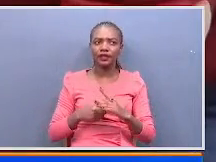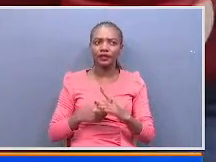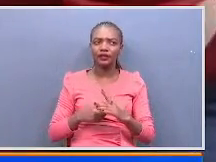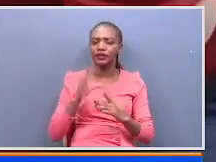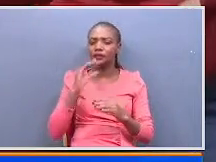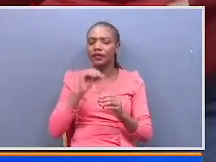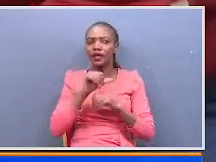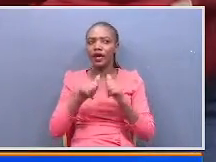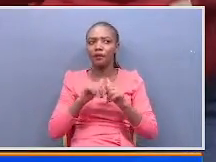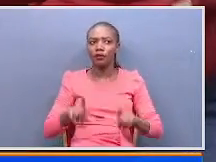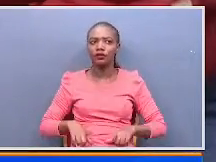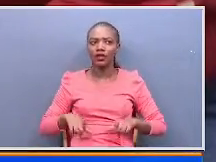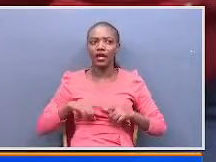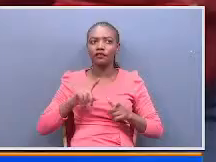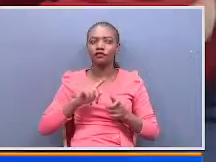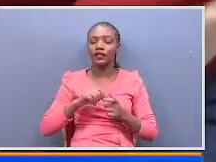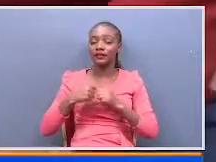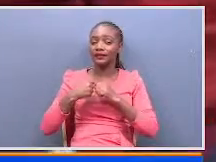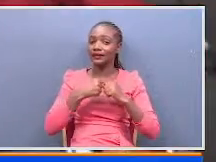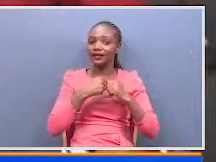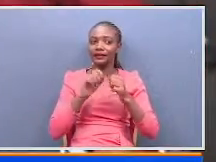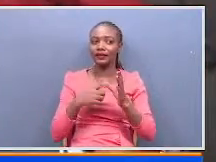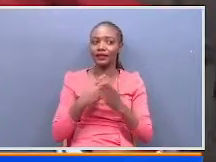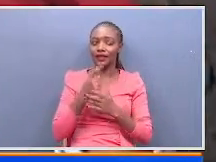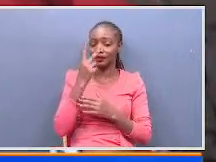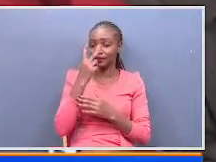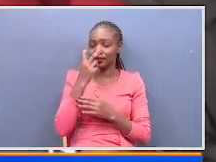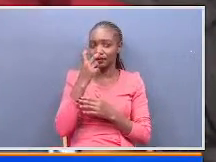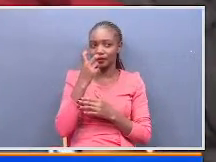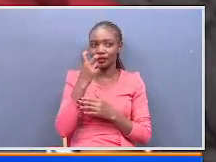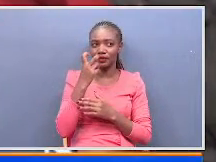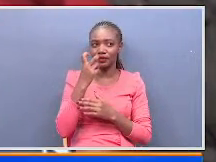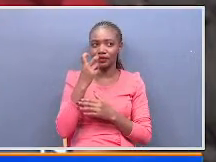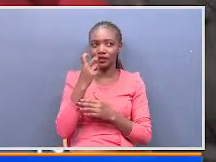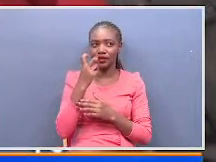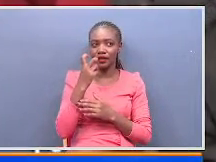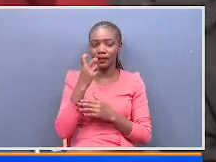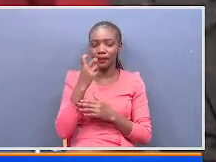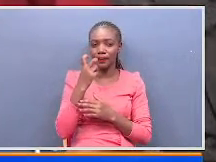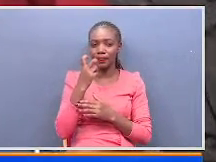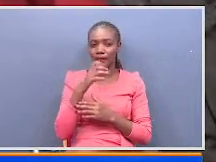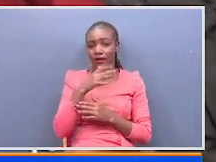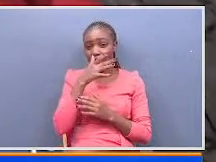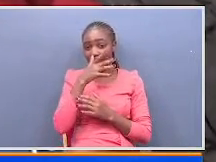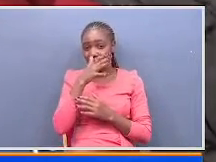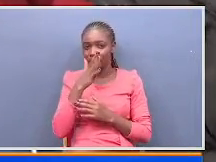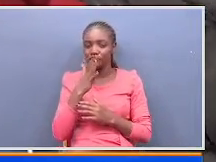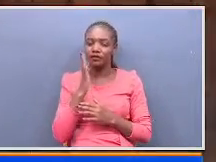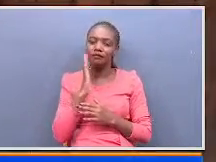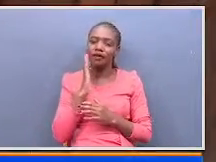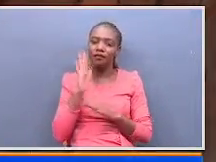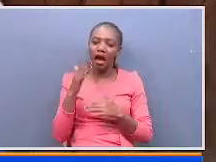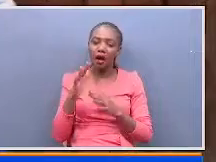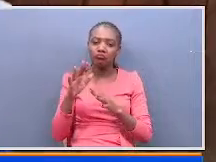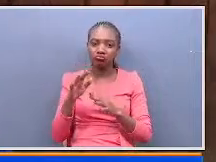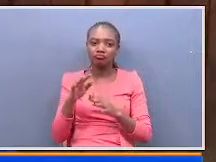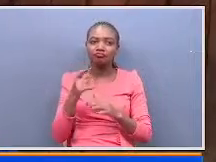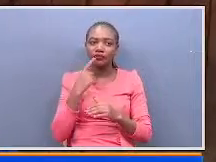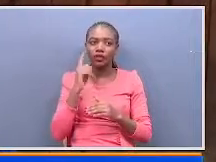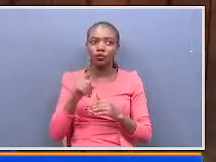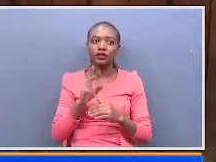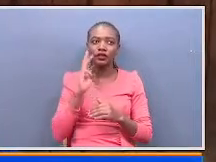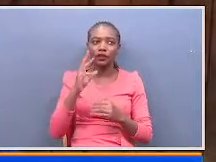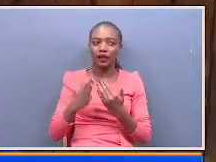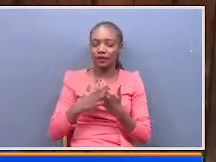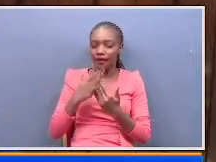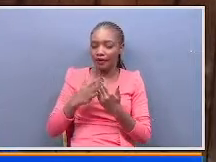about life challenges, the suspect is said to have trapped the mother of the child by offering to take care of her